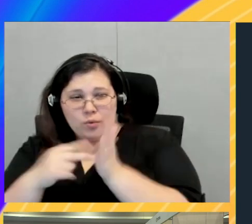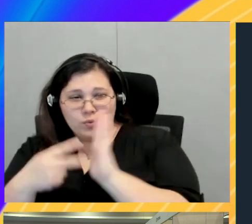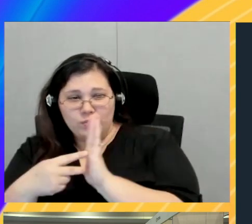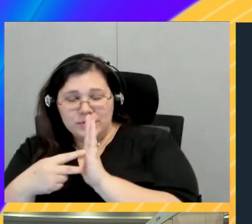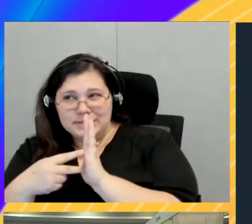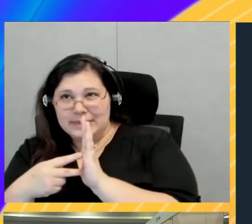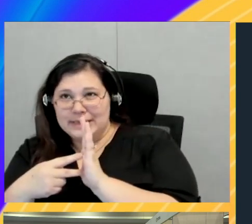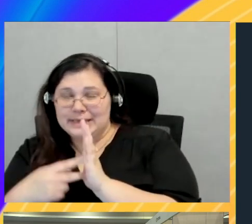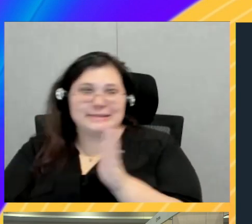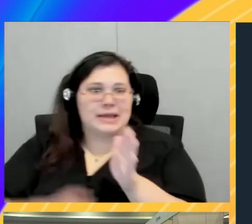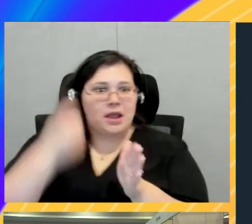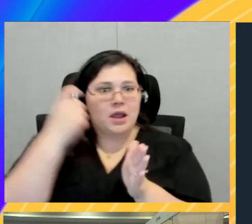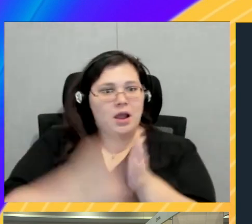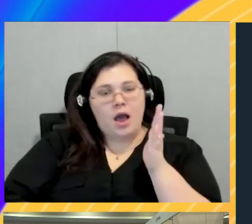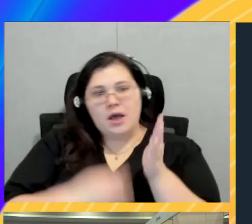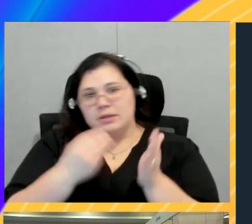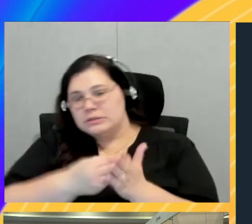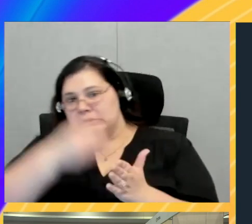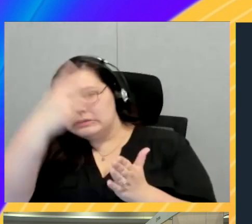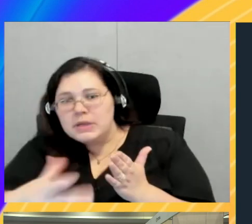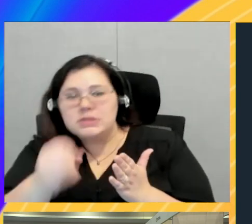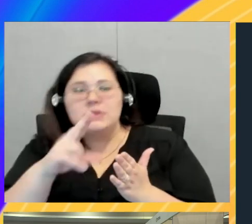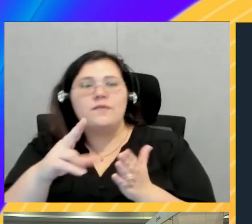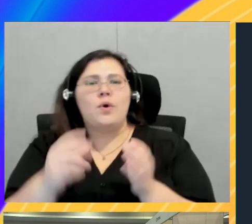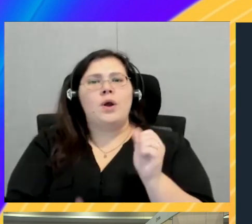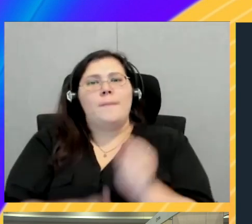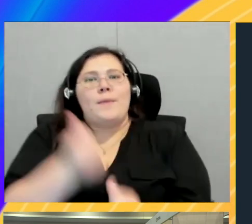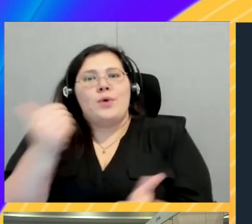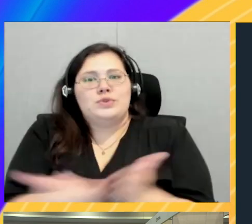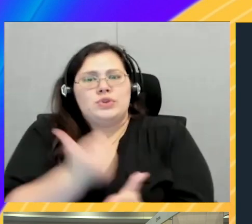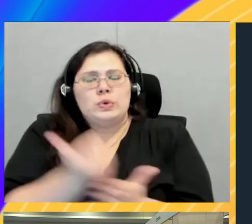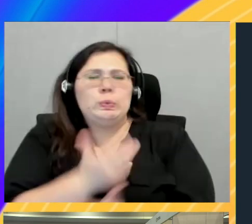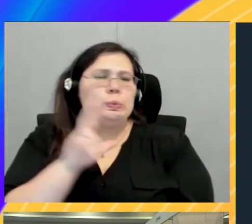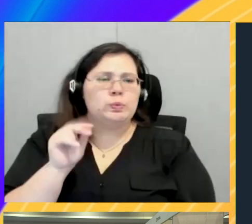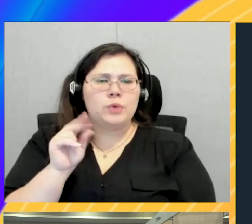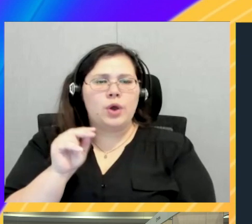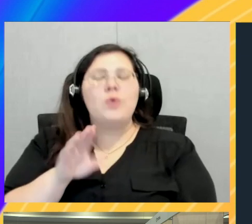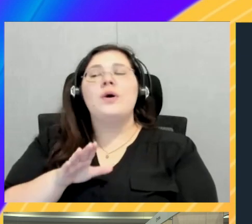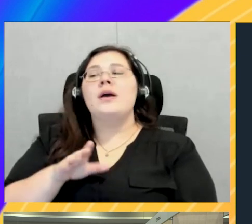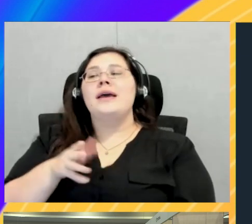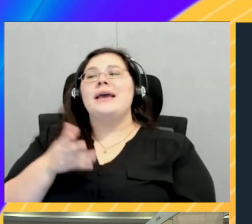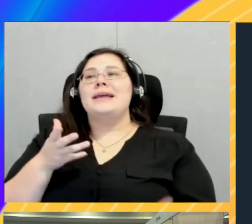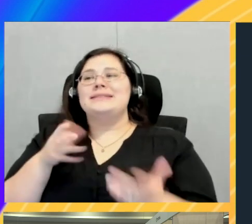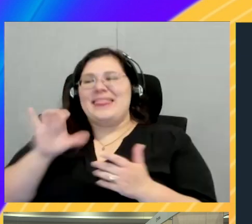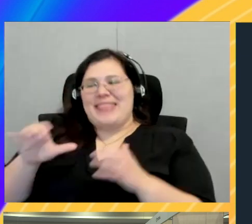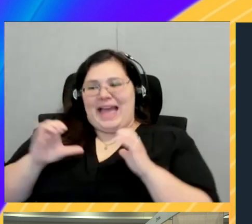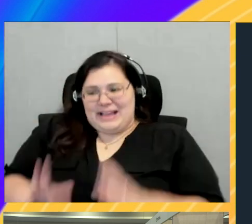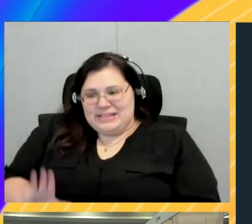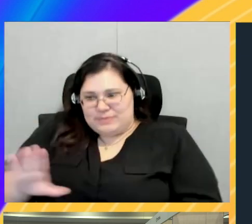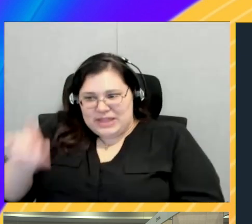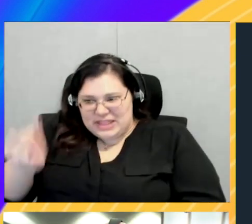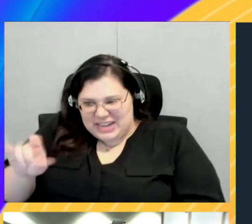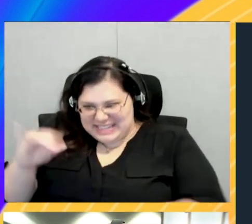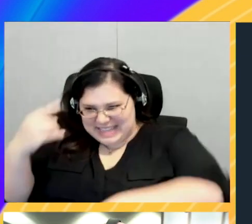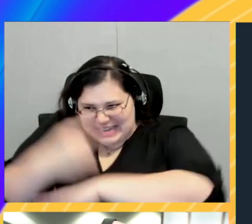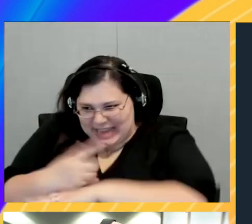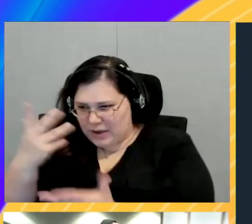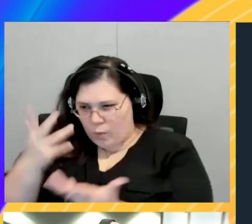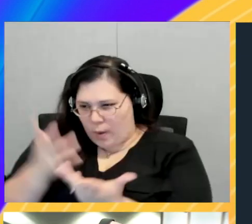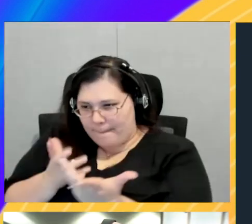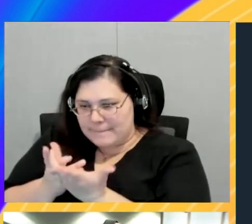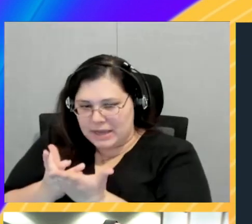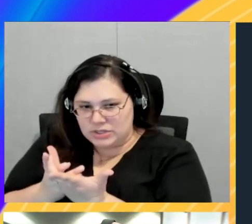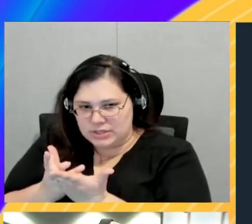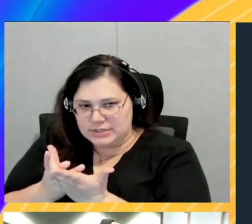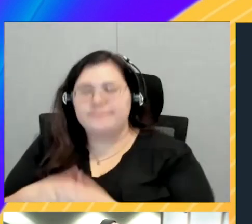the newest. It's just what aligns to that customer and they need today. You have other roles like a TAM or a CSM that